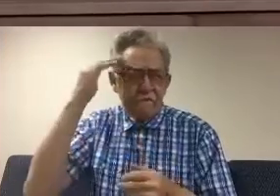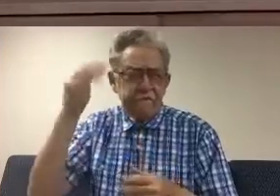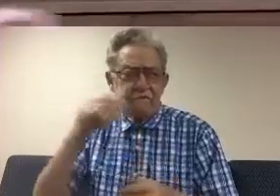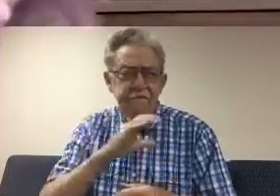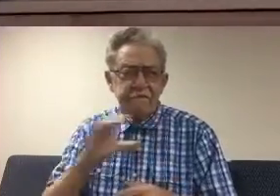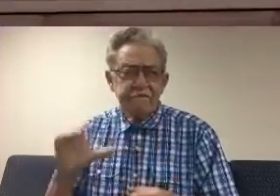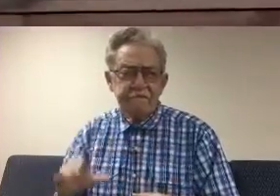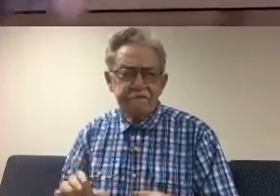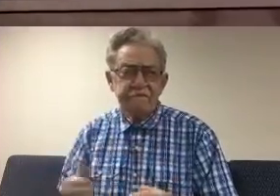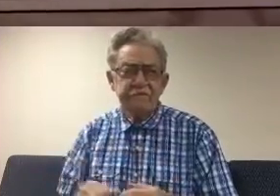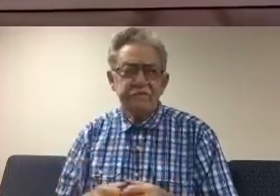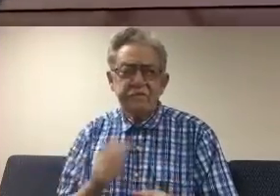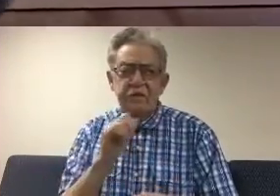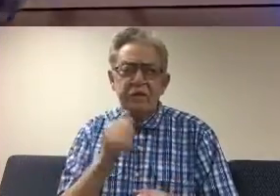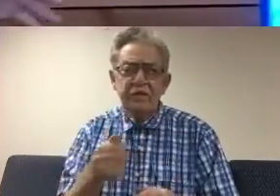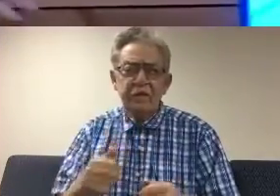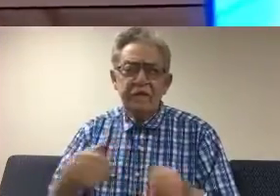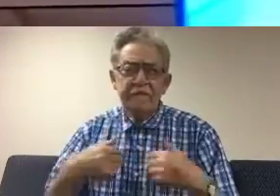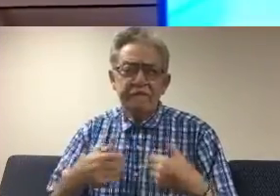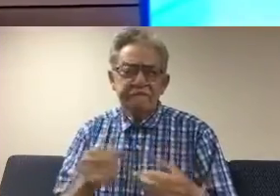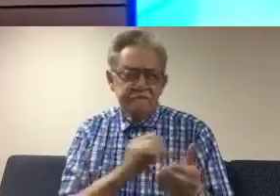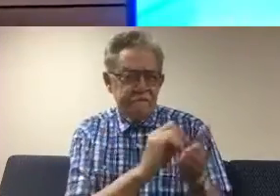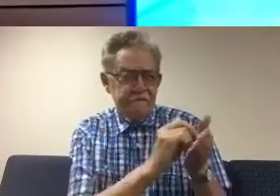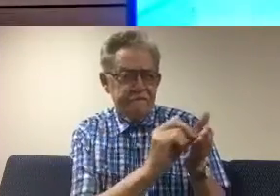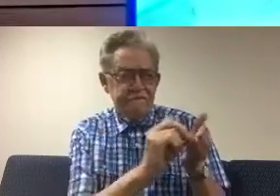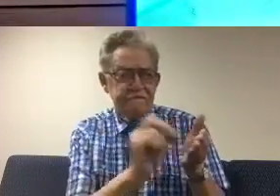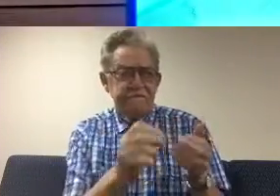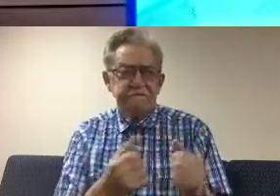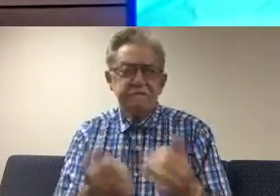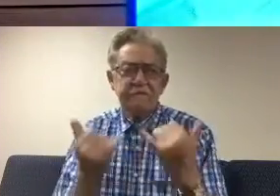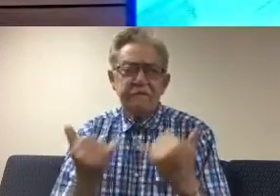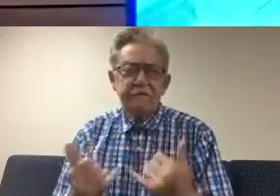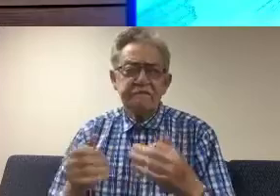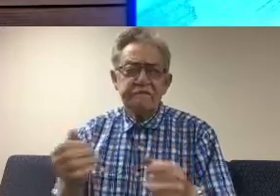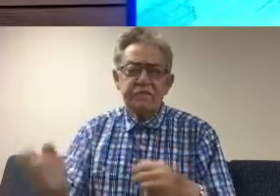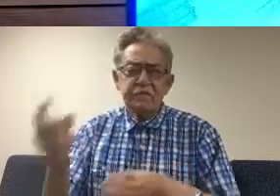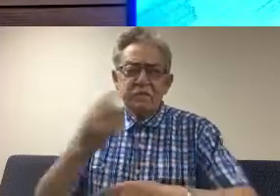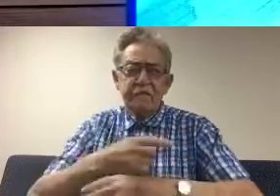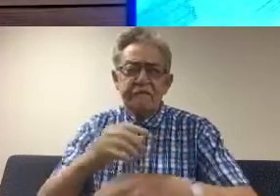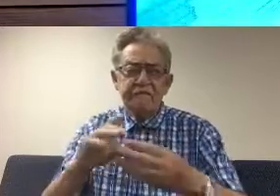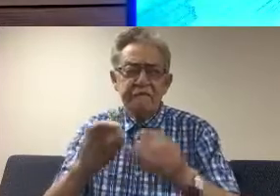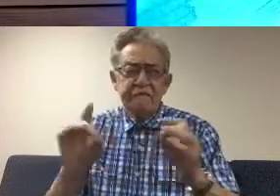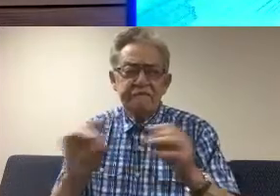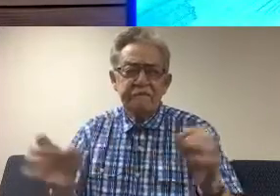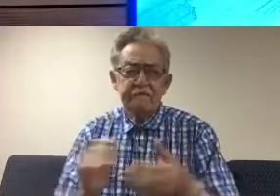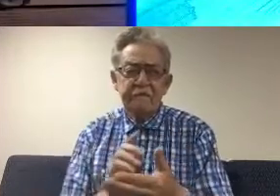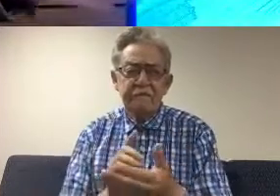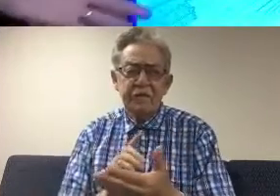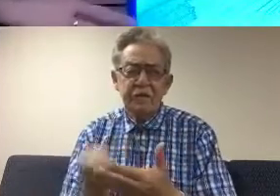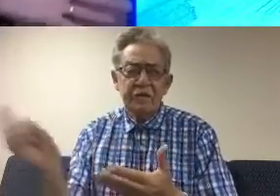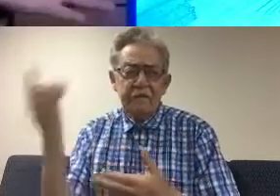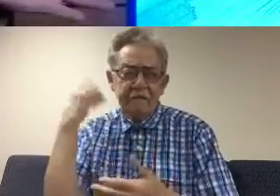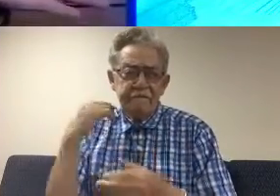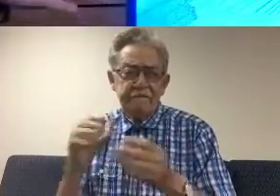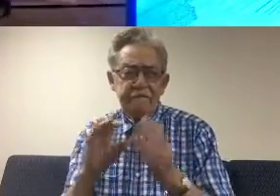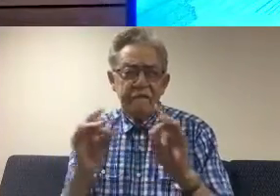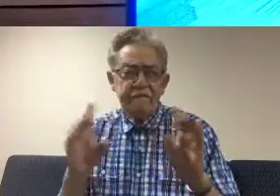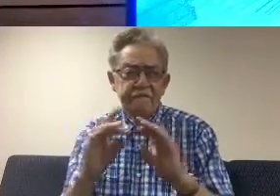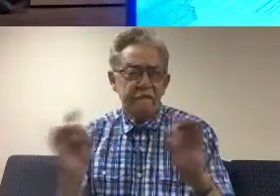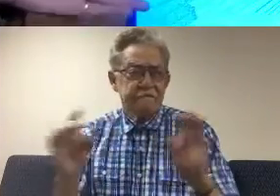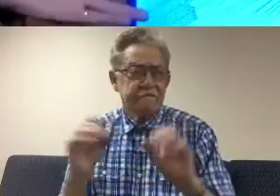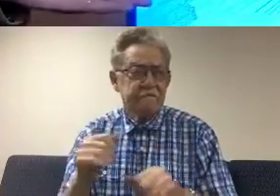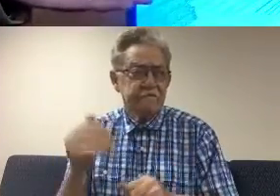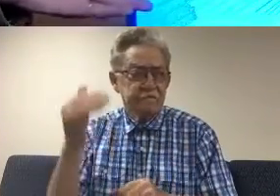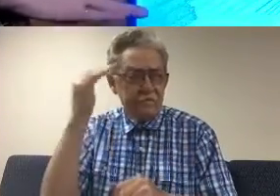time gets difficult. We would not have written today's stories and last week's stories if all that we had known